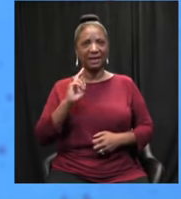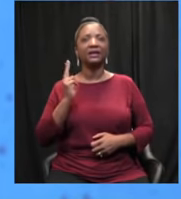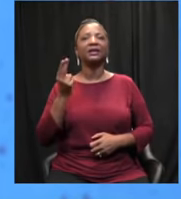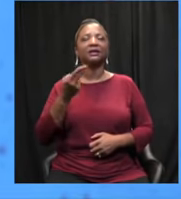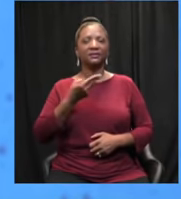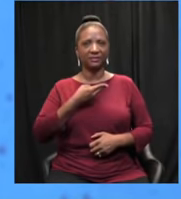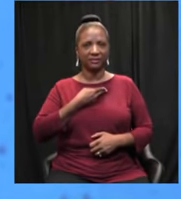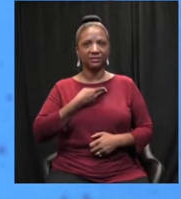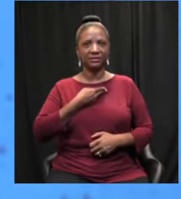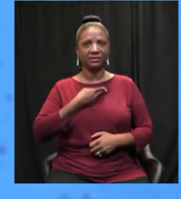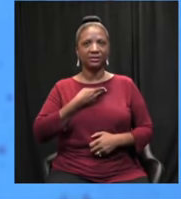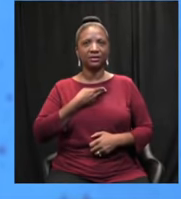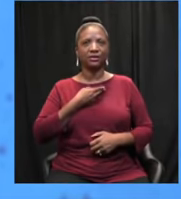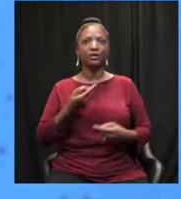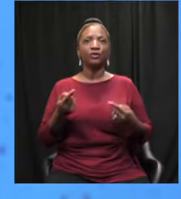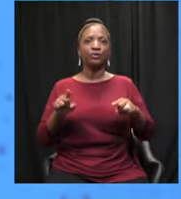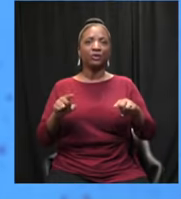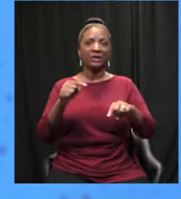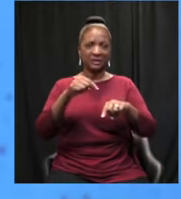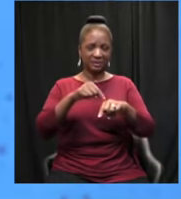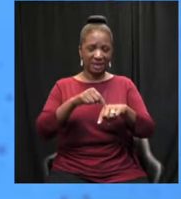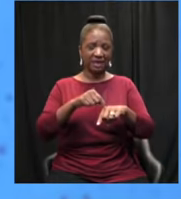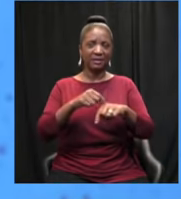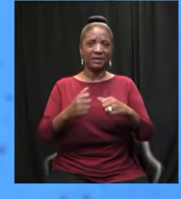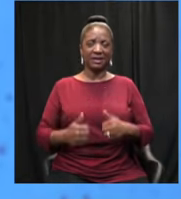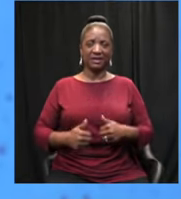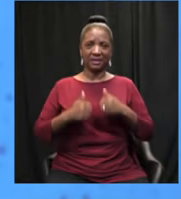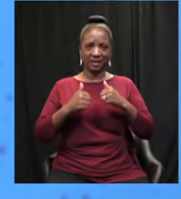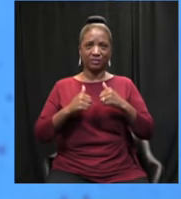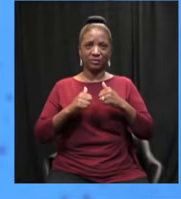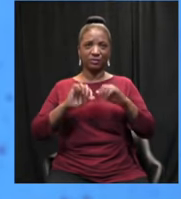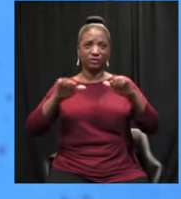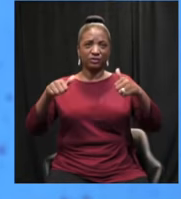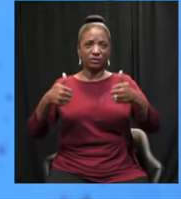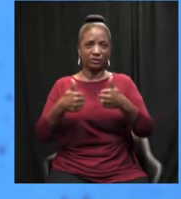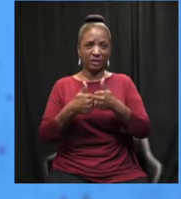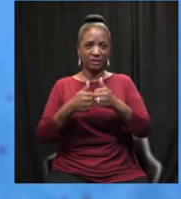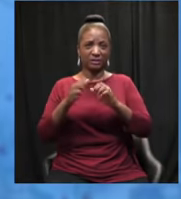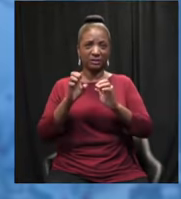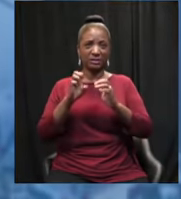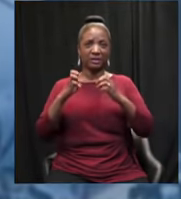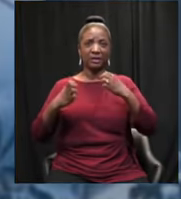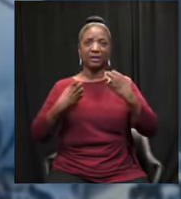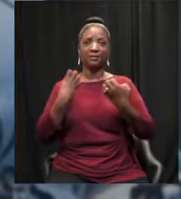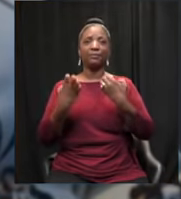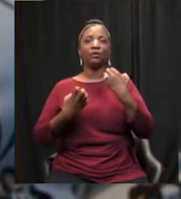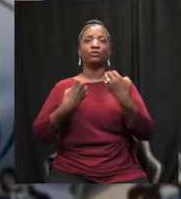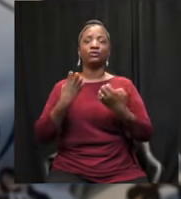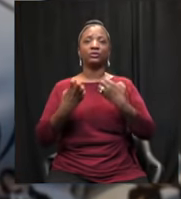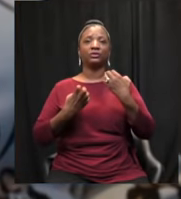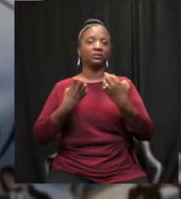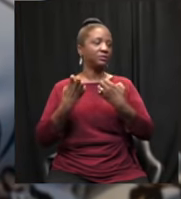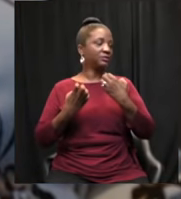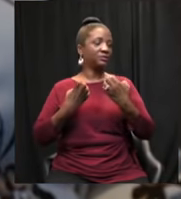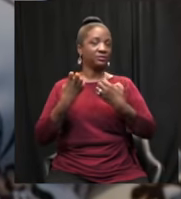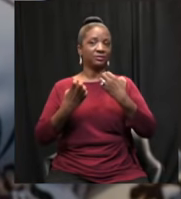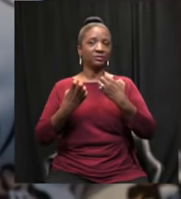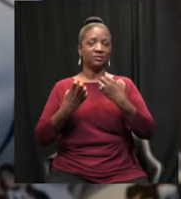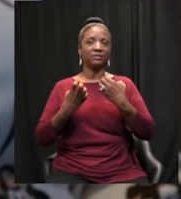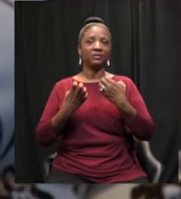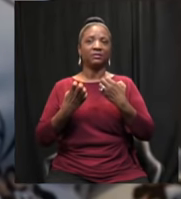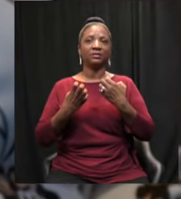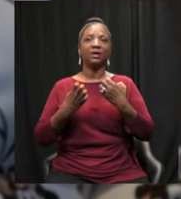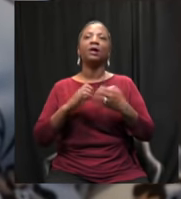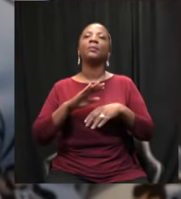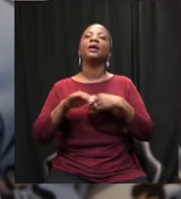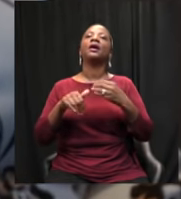so in those moments in life where you are wrestling with your emotions, in those moments of life where you have great gratitude about